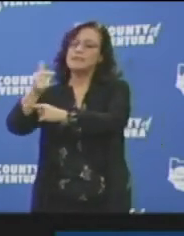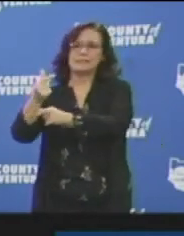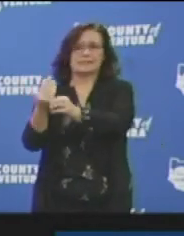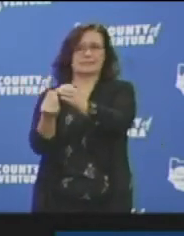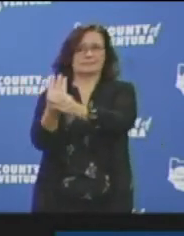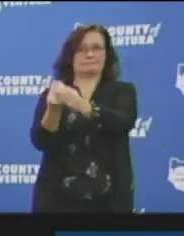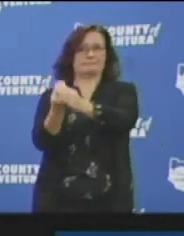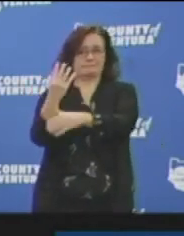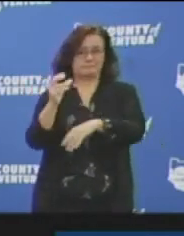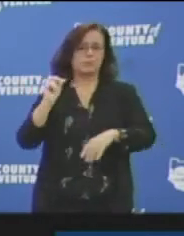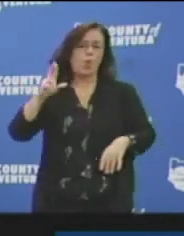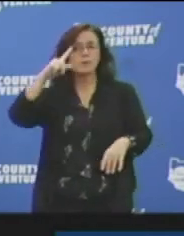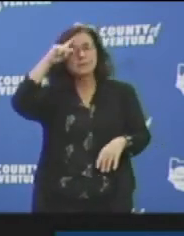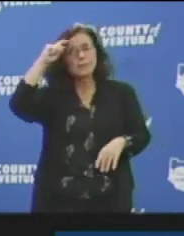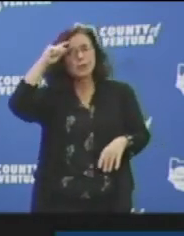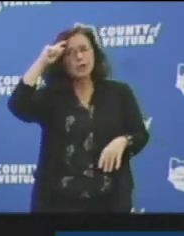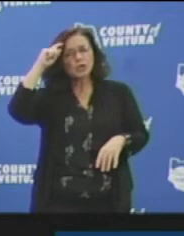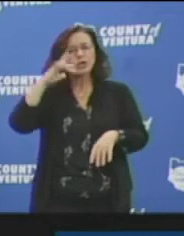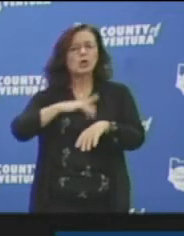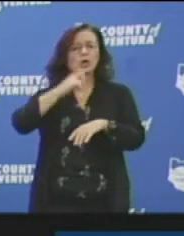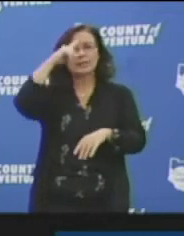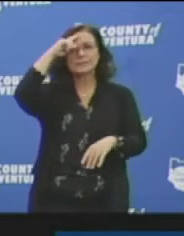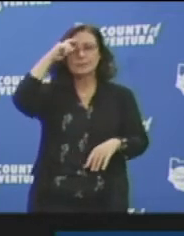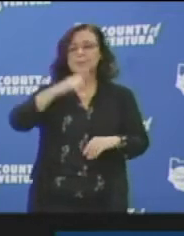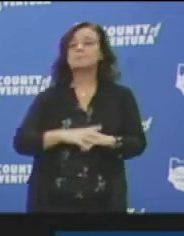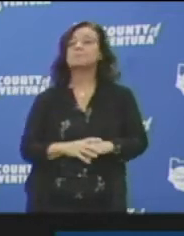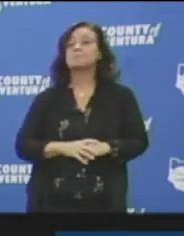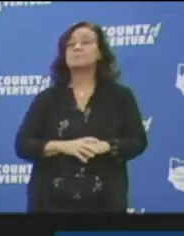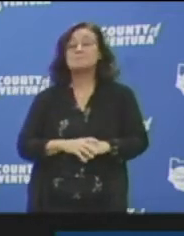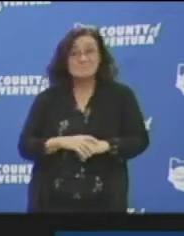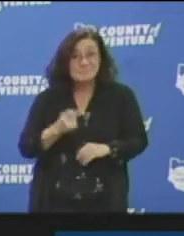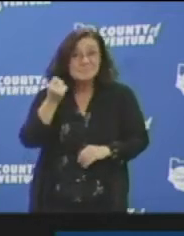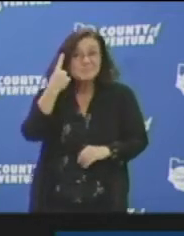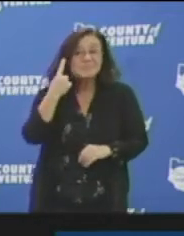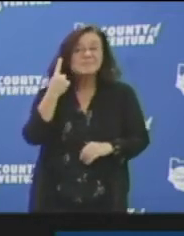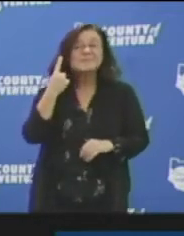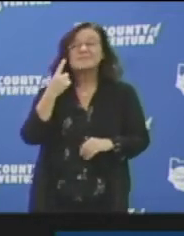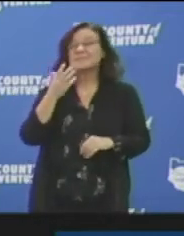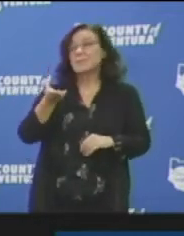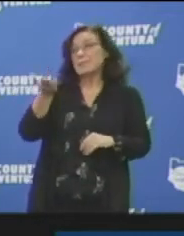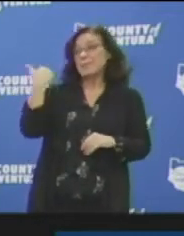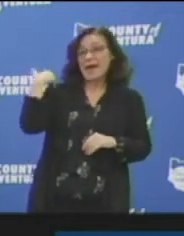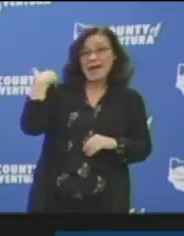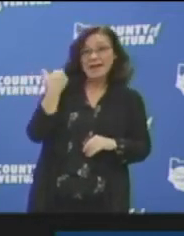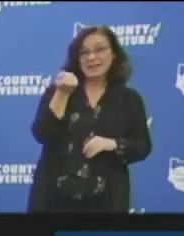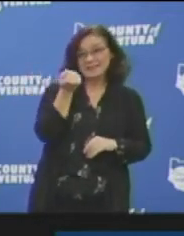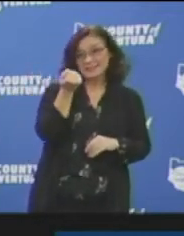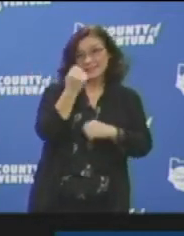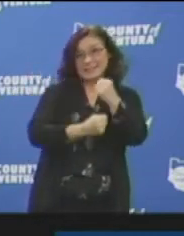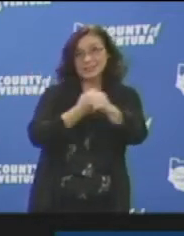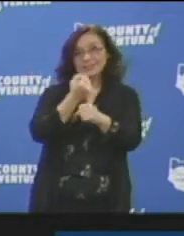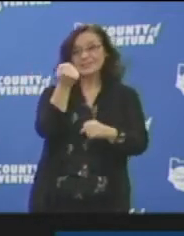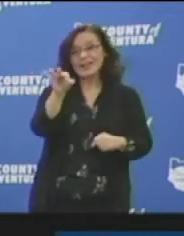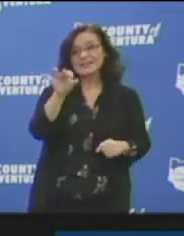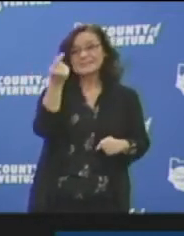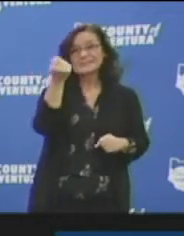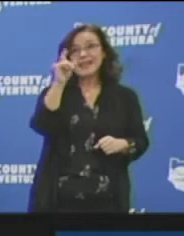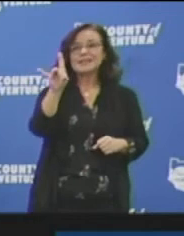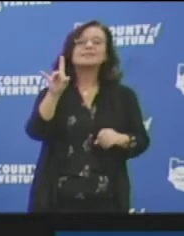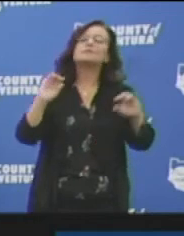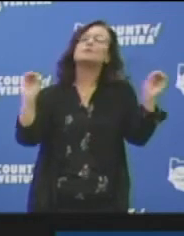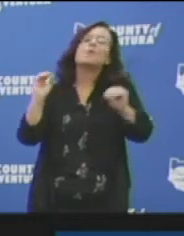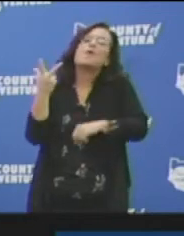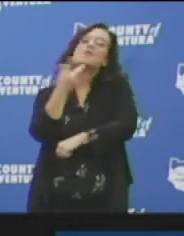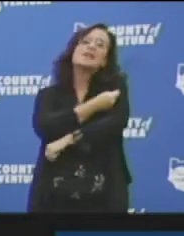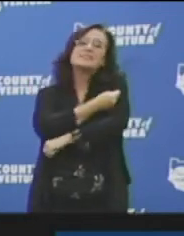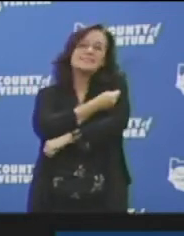the thing that they didn't have 102 years ago was vaccine. We've got vaccine now, and it's going